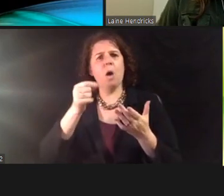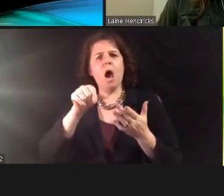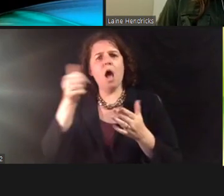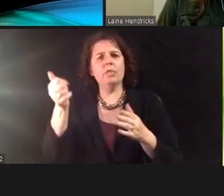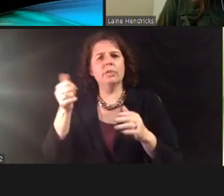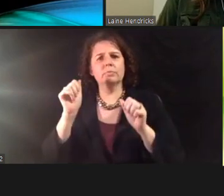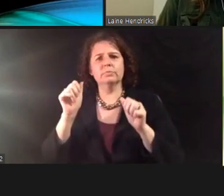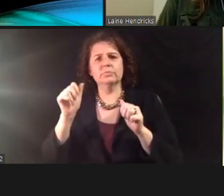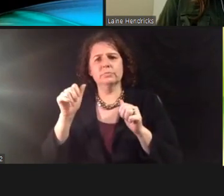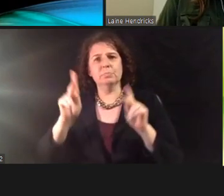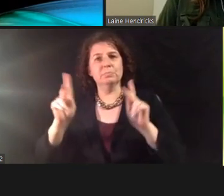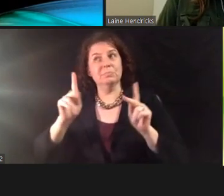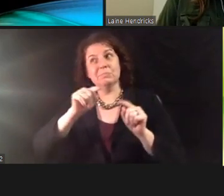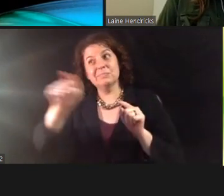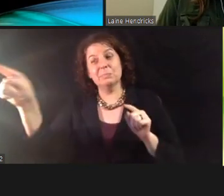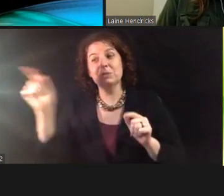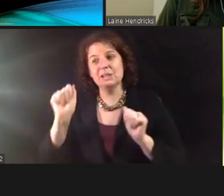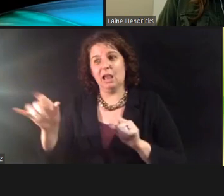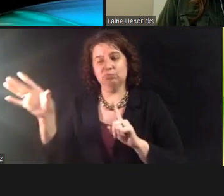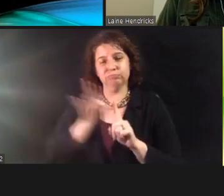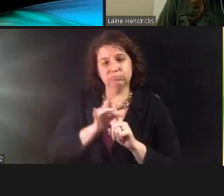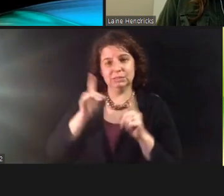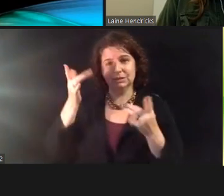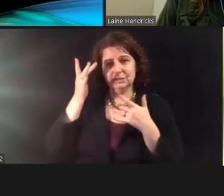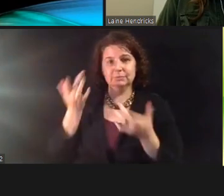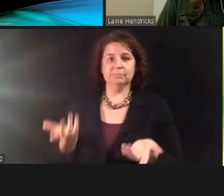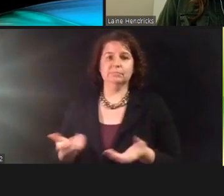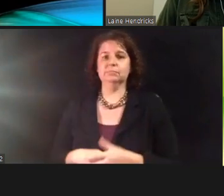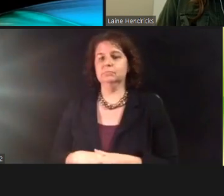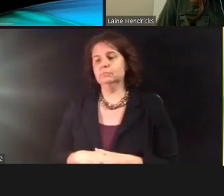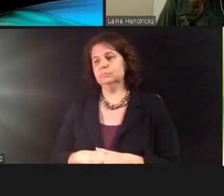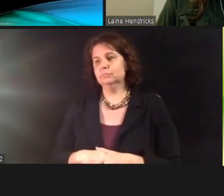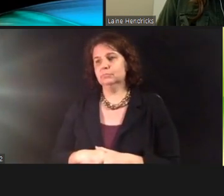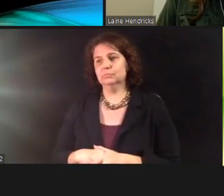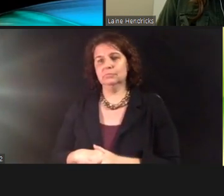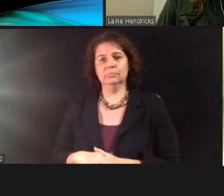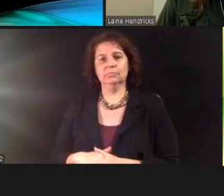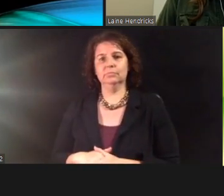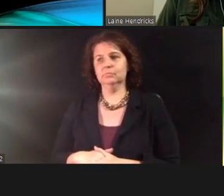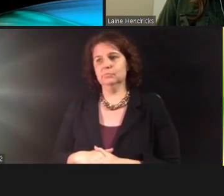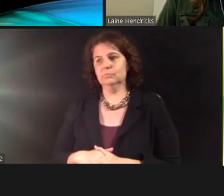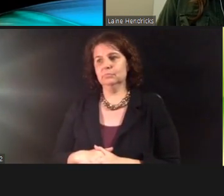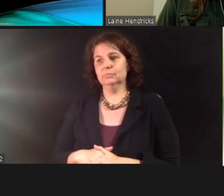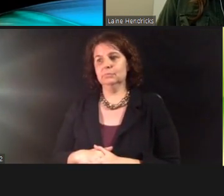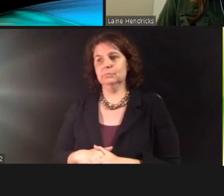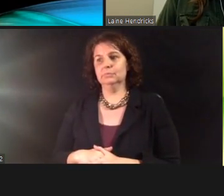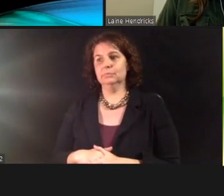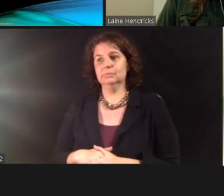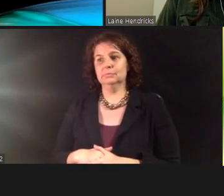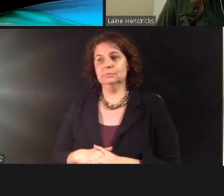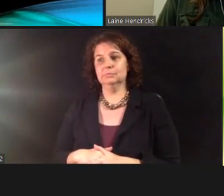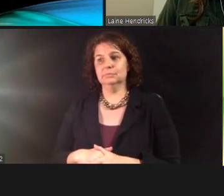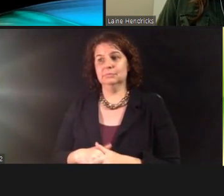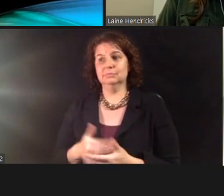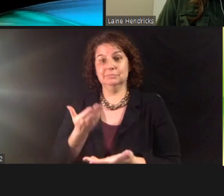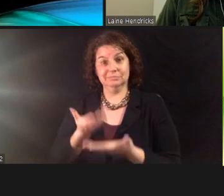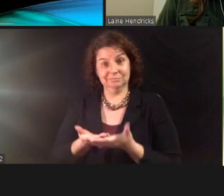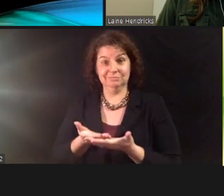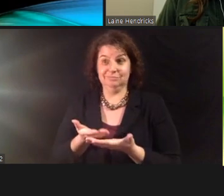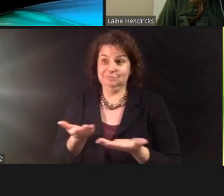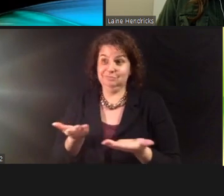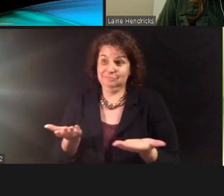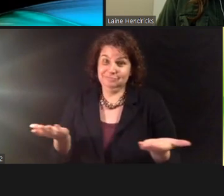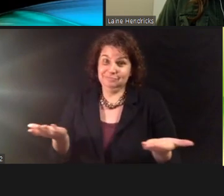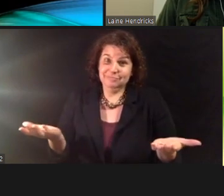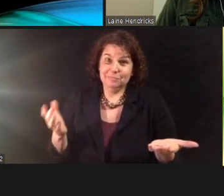Yeah, that's a great question. The fact is that masks are, if people